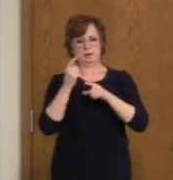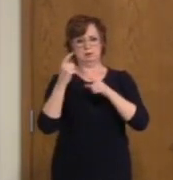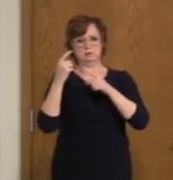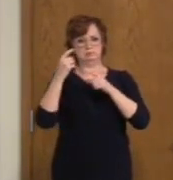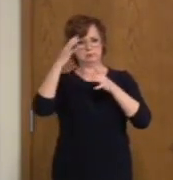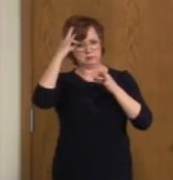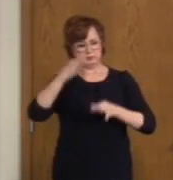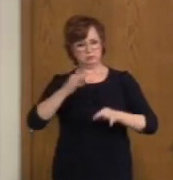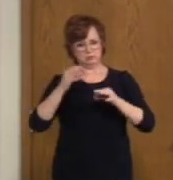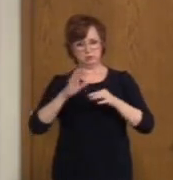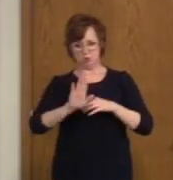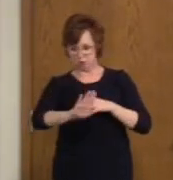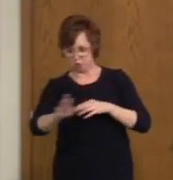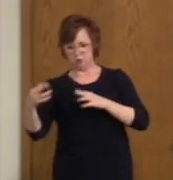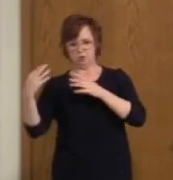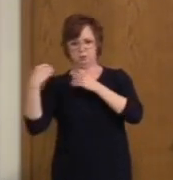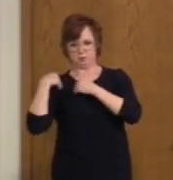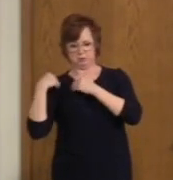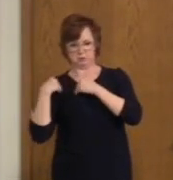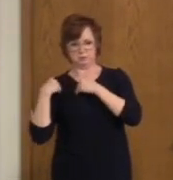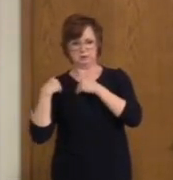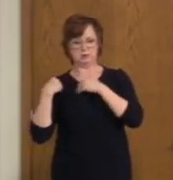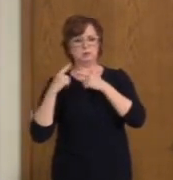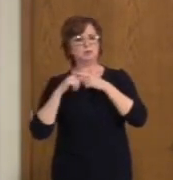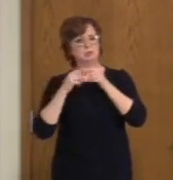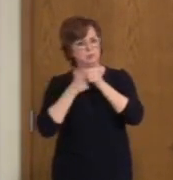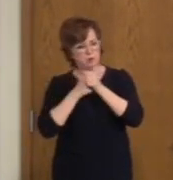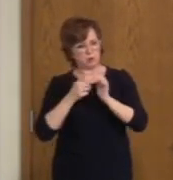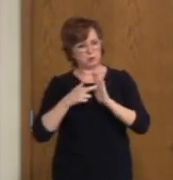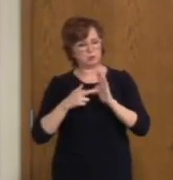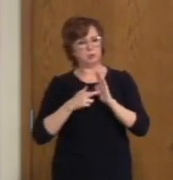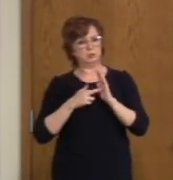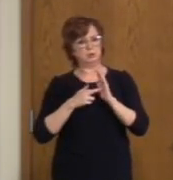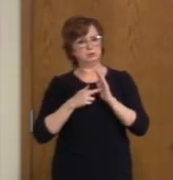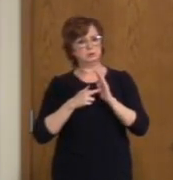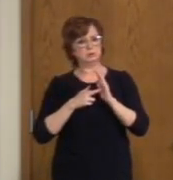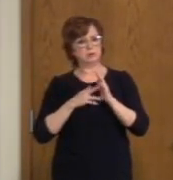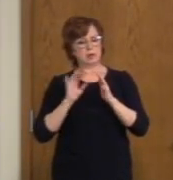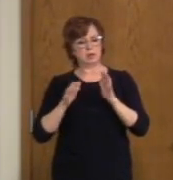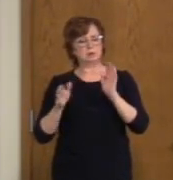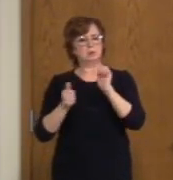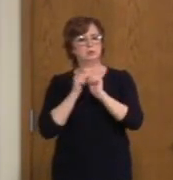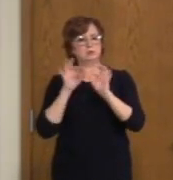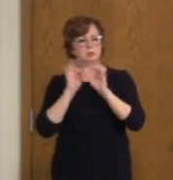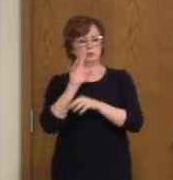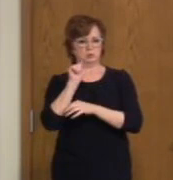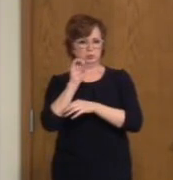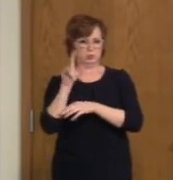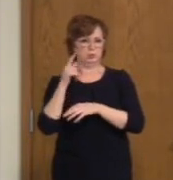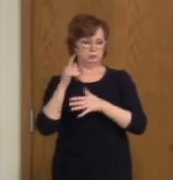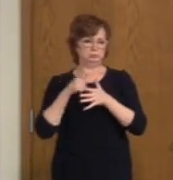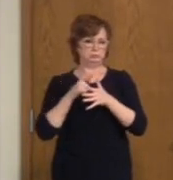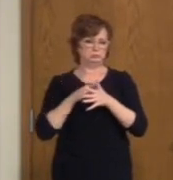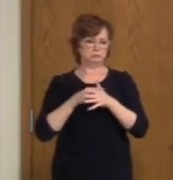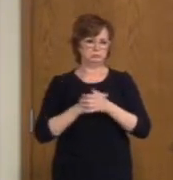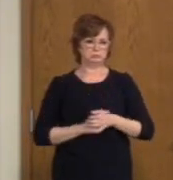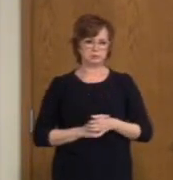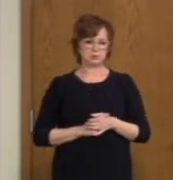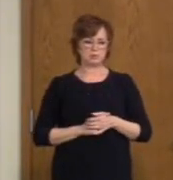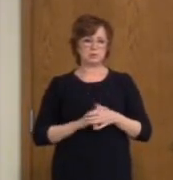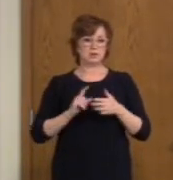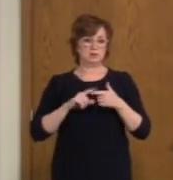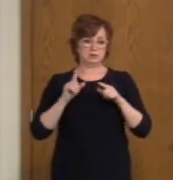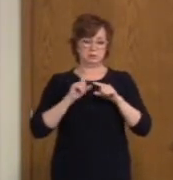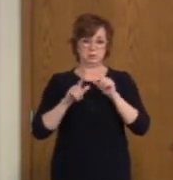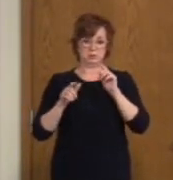the province in these final weeks of this pandemic, but most importantly in the community of Moose Jaw, where we do have an